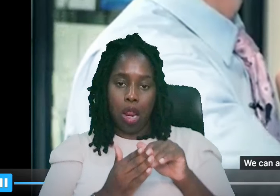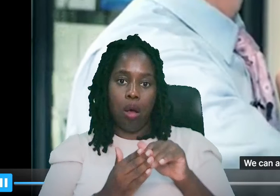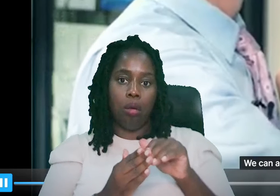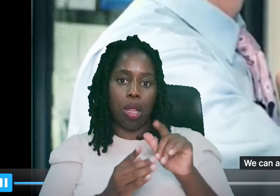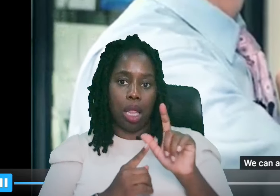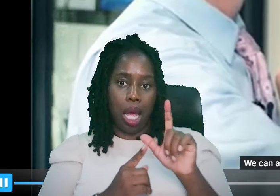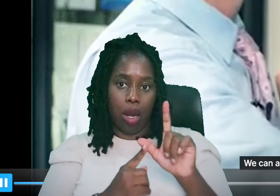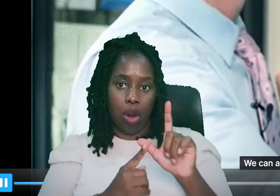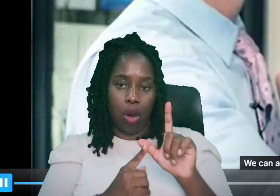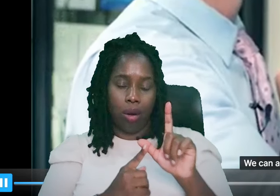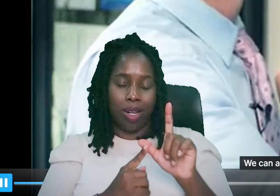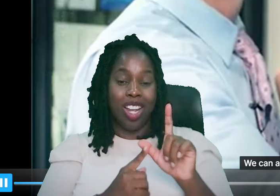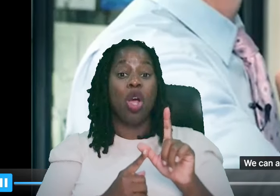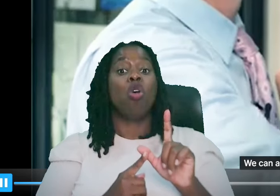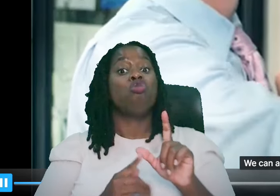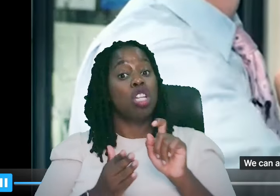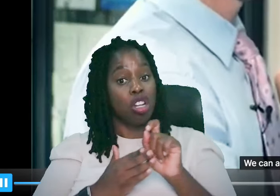Angle